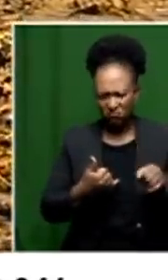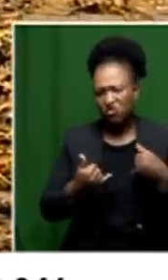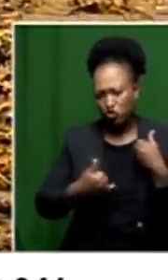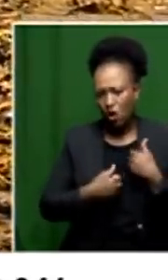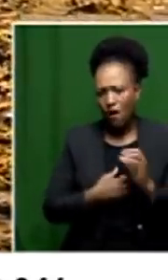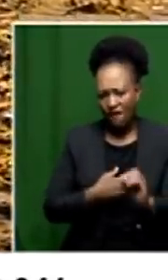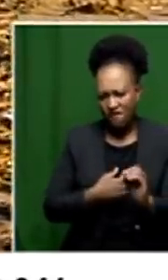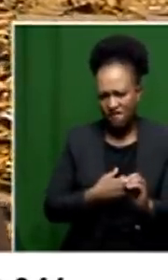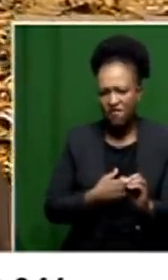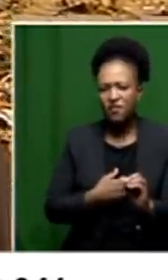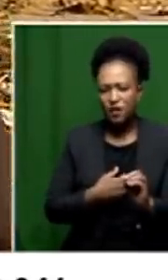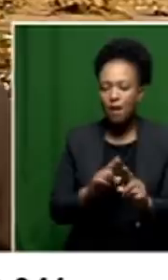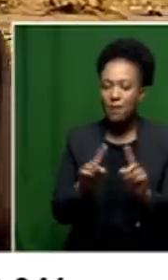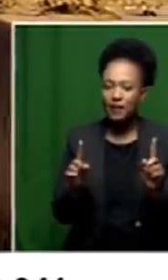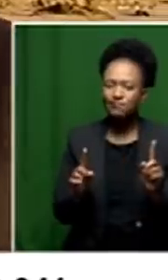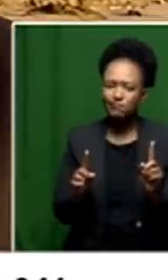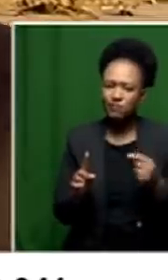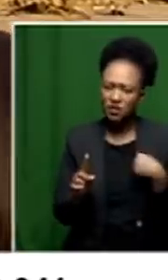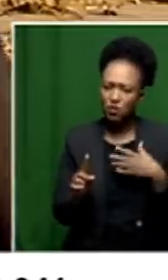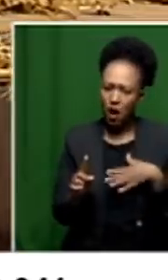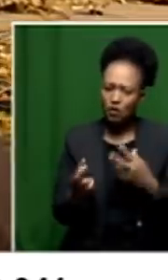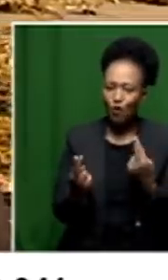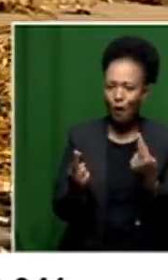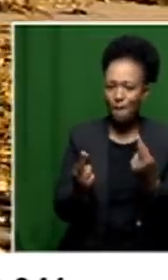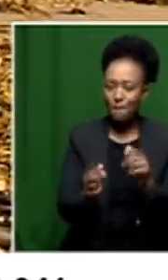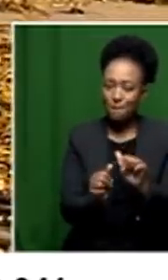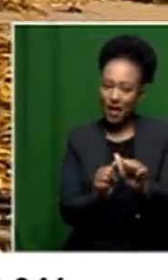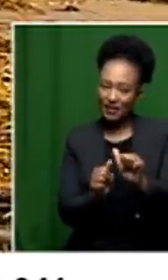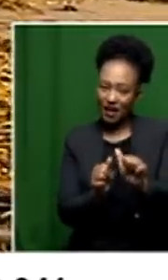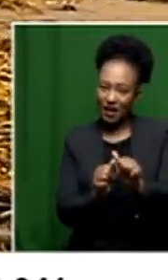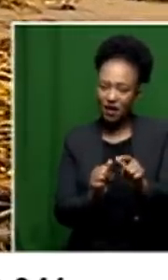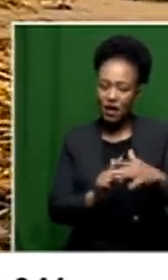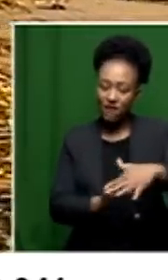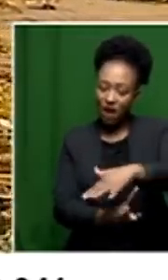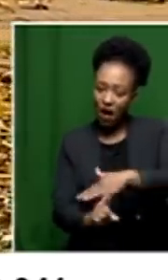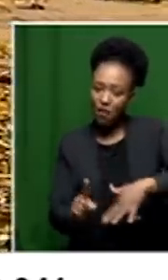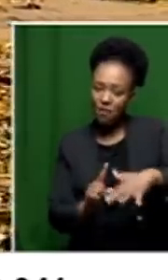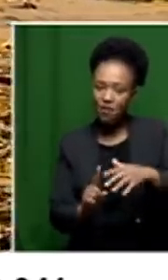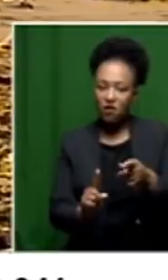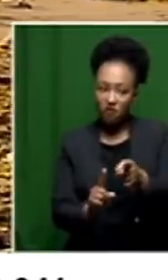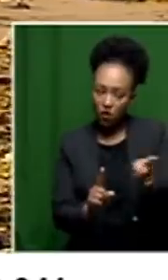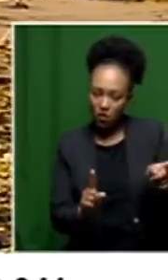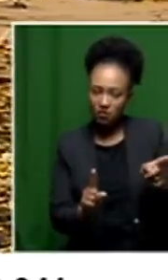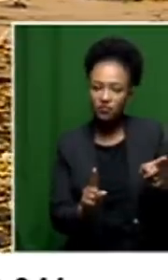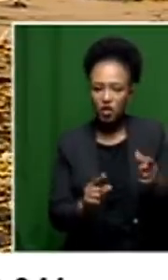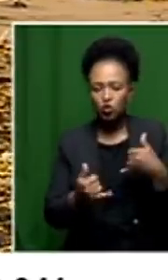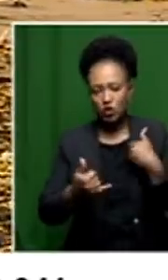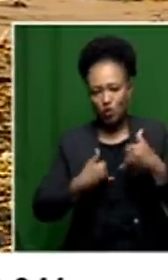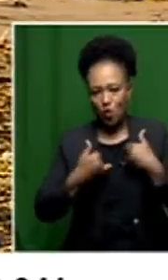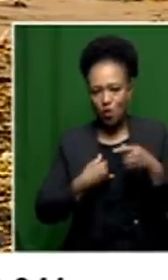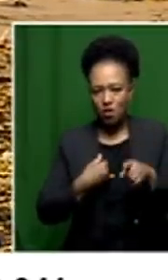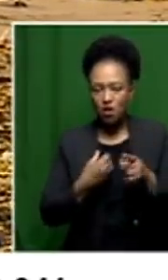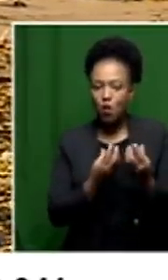also, but of course she would have hoped for a much better, environment for her to be, enjoying